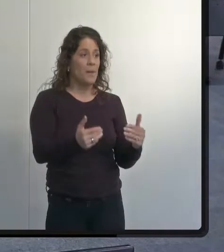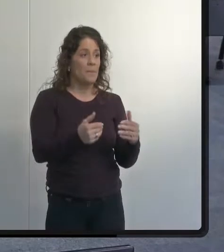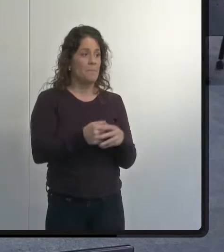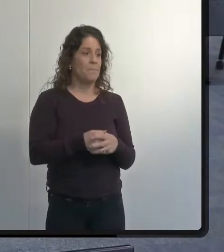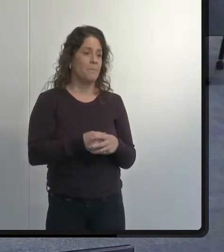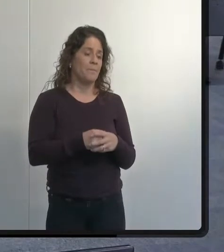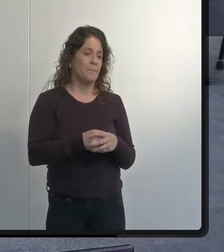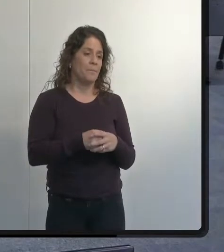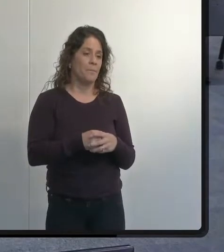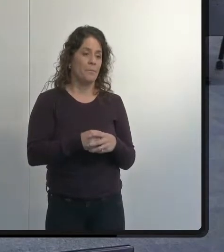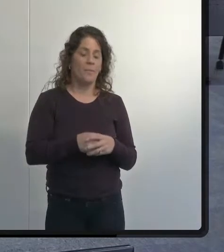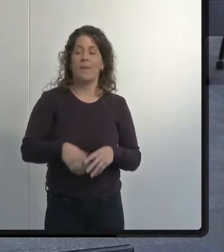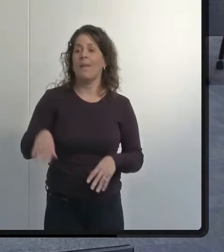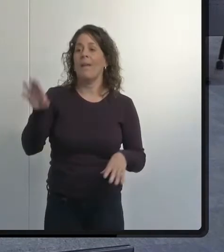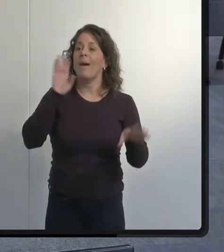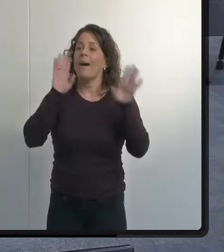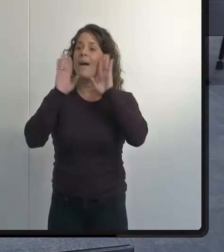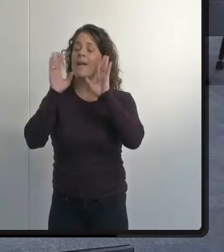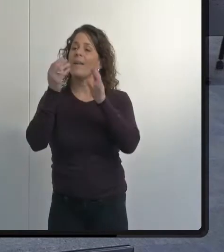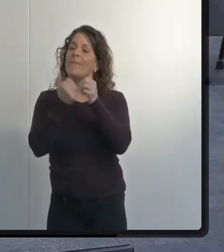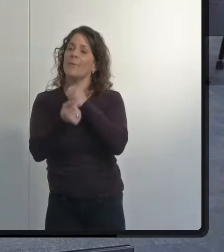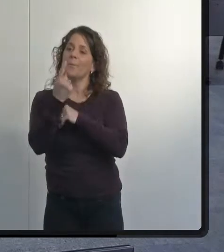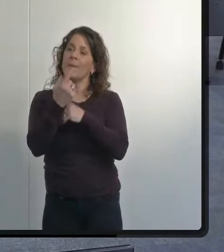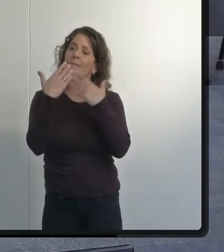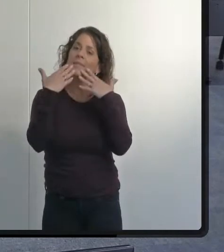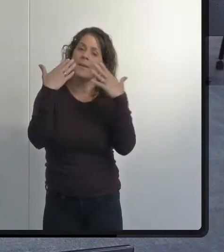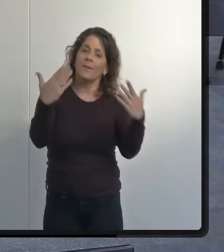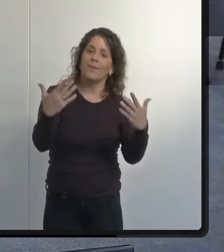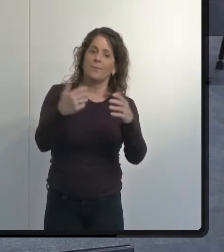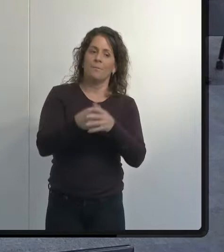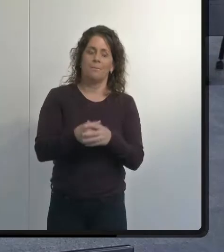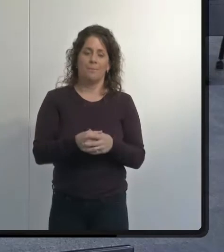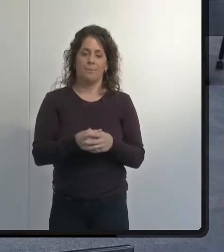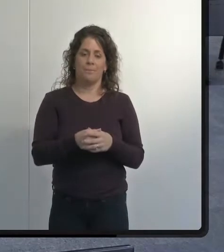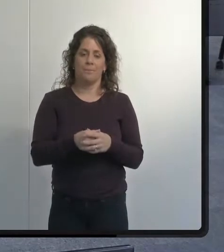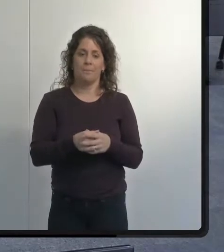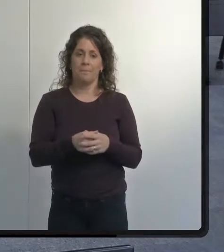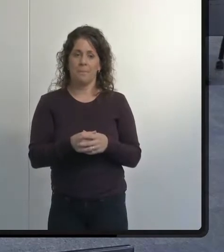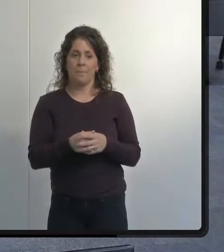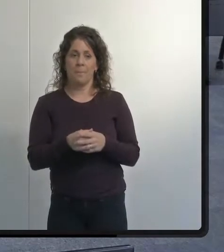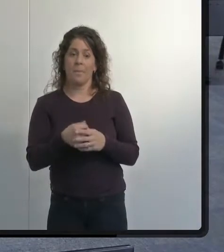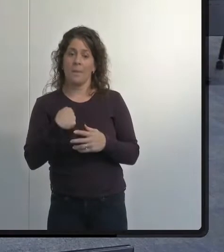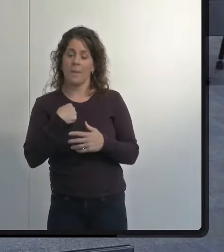Hi, everyone. Thanks so much. And I am wondering,